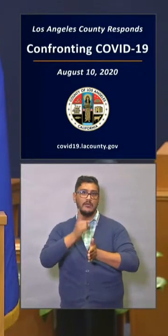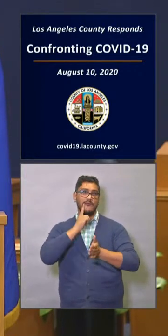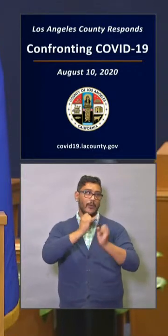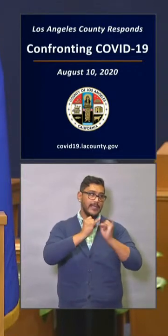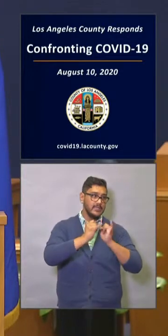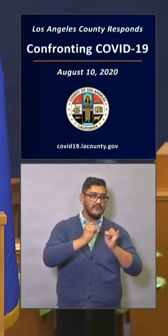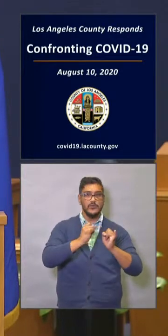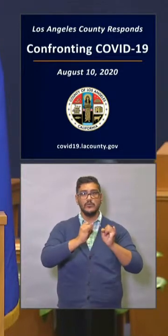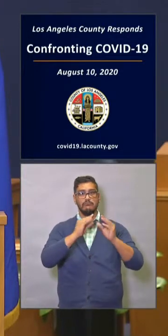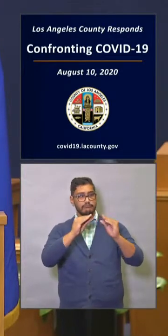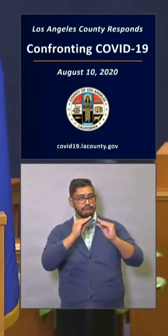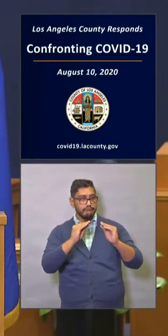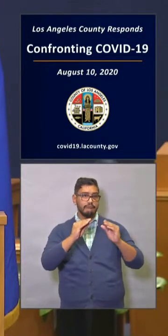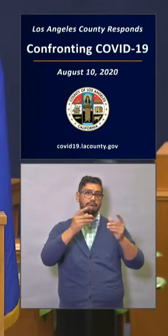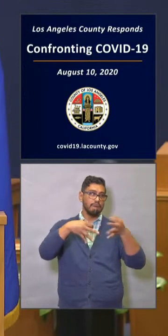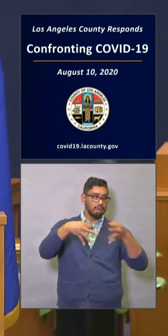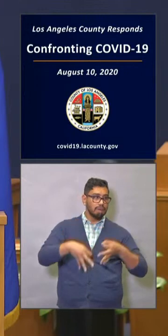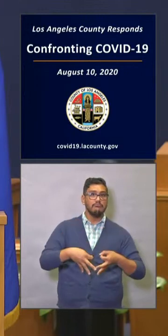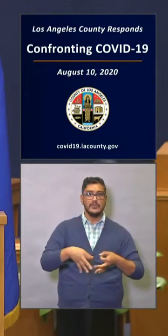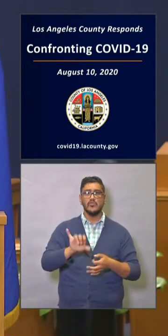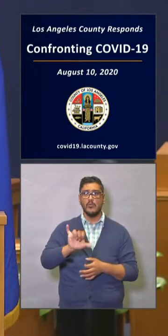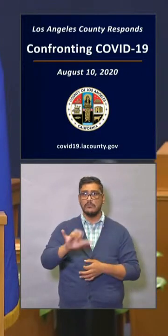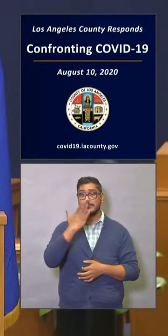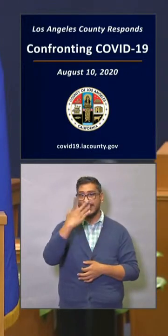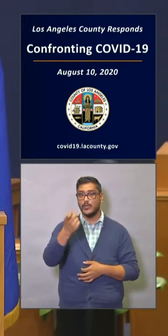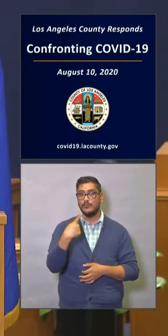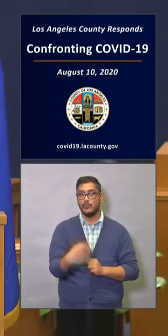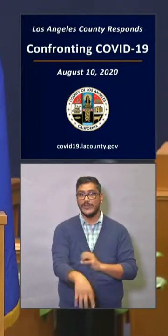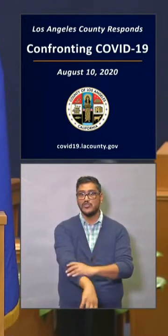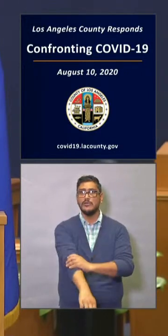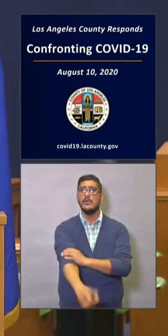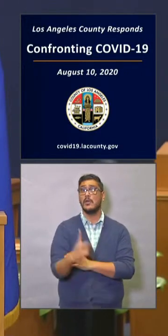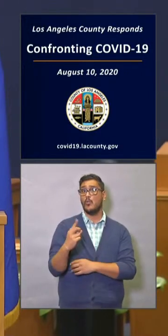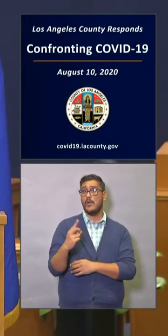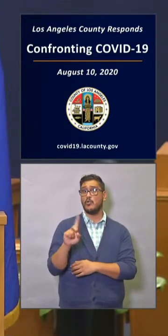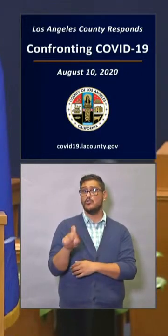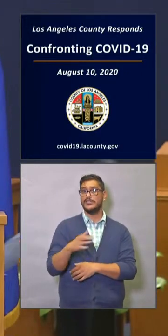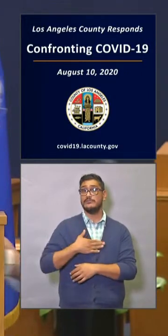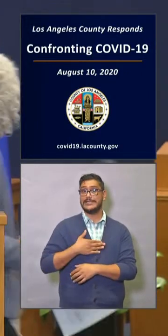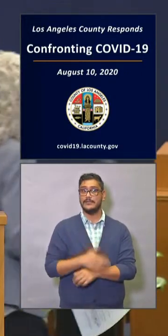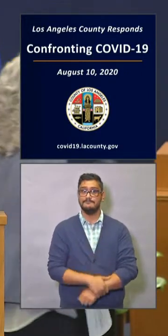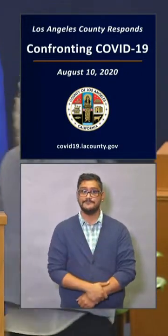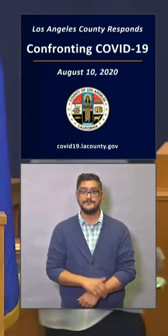their instructions. But thanks for that question. And we have time for one more question.